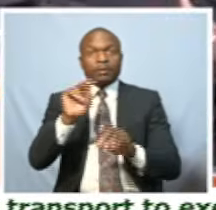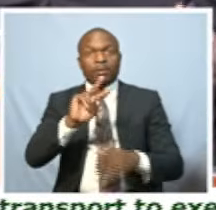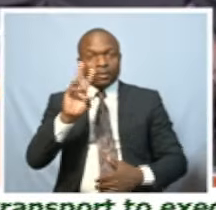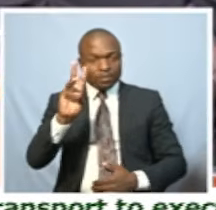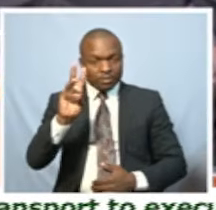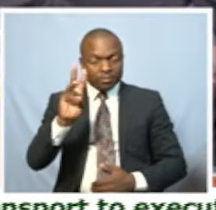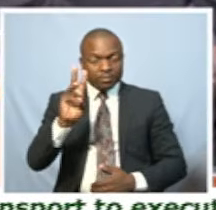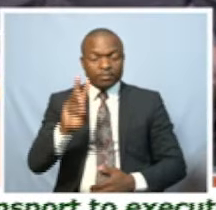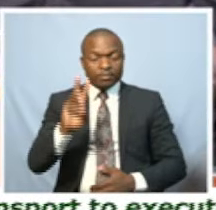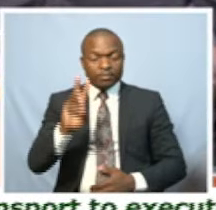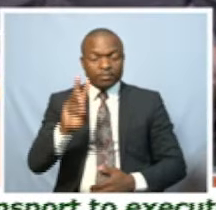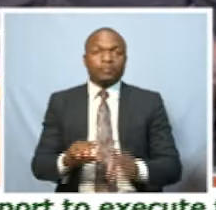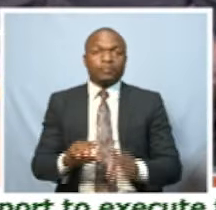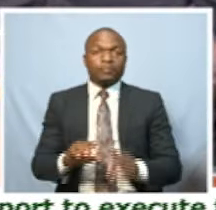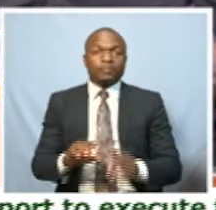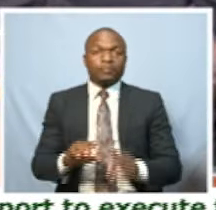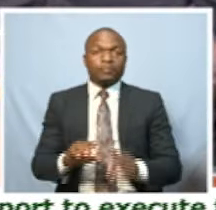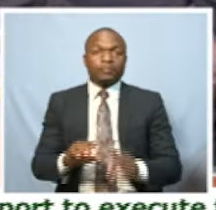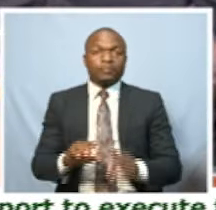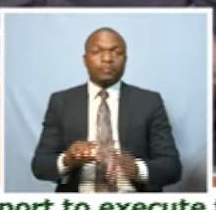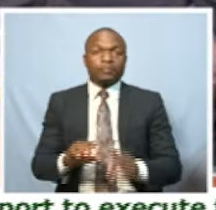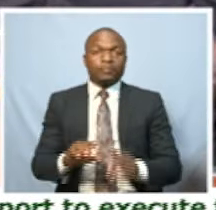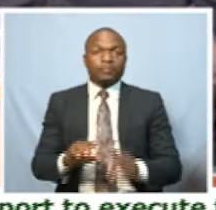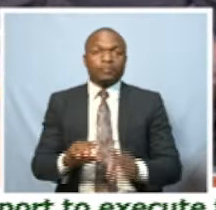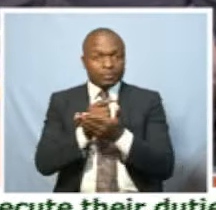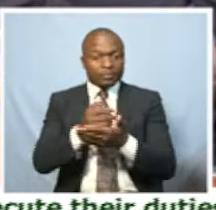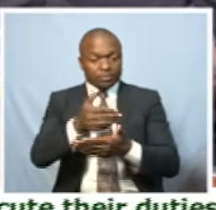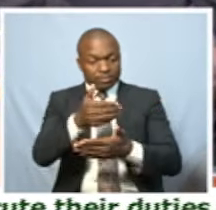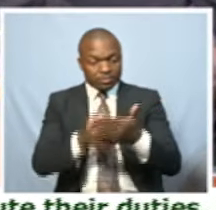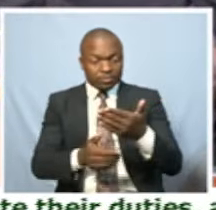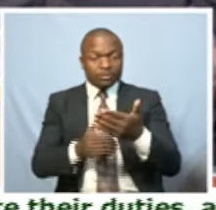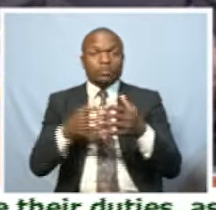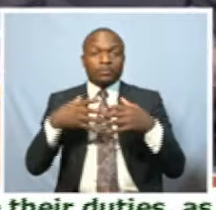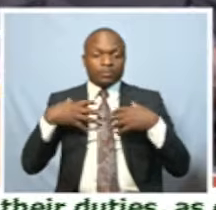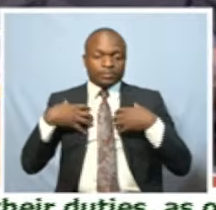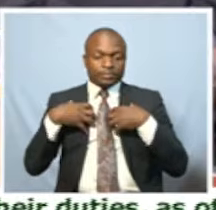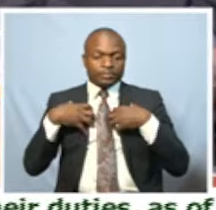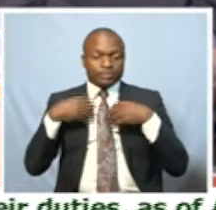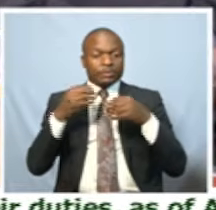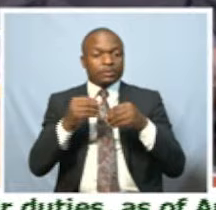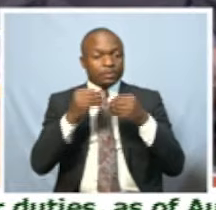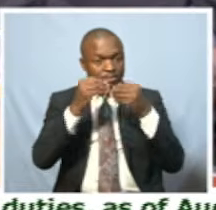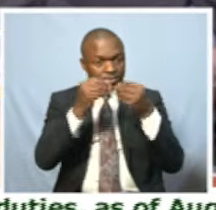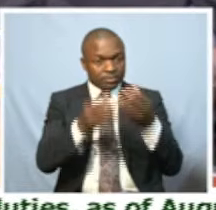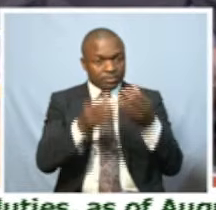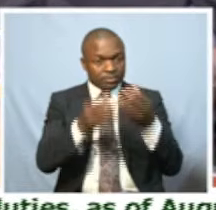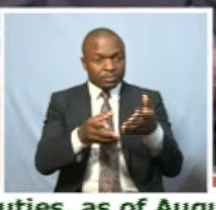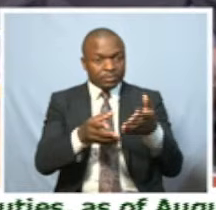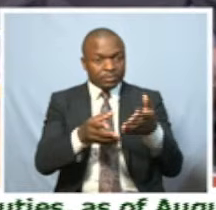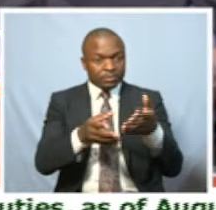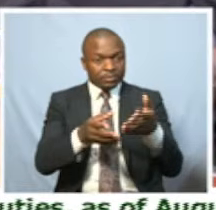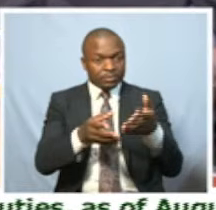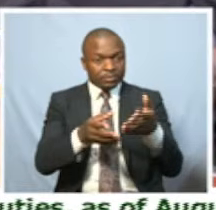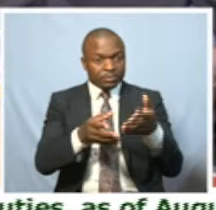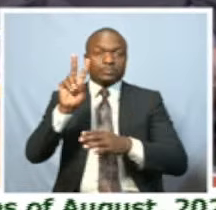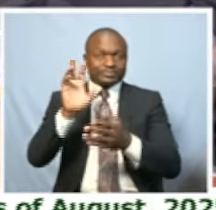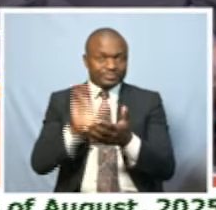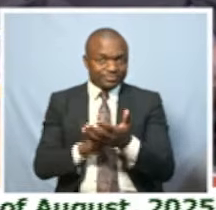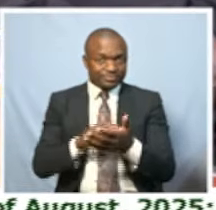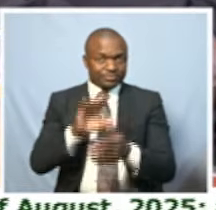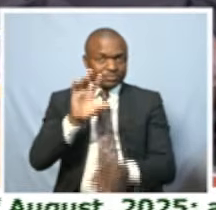2026. Under the CDF grants component, the following livestock were stocked in Chiluvi: